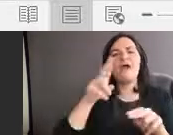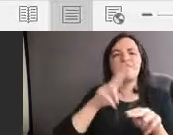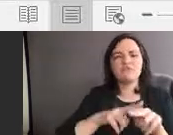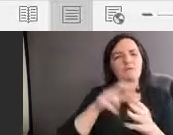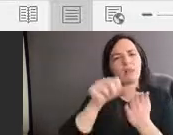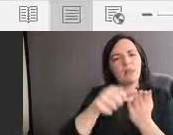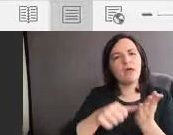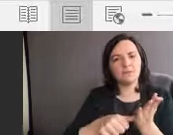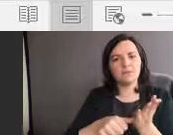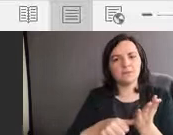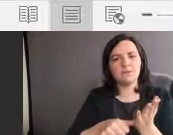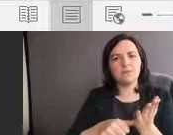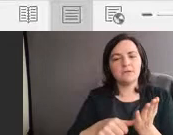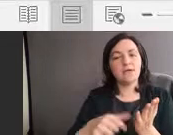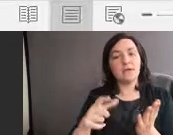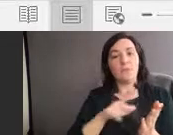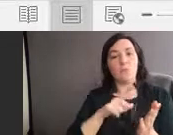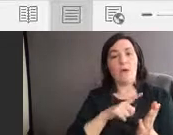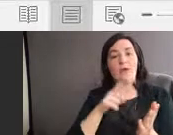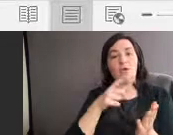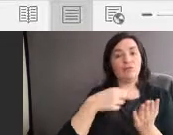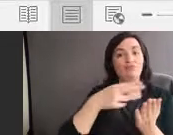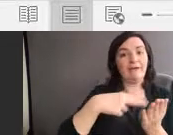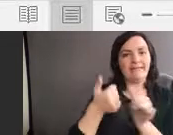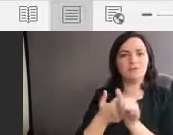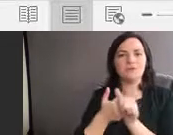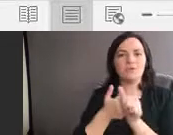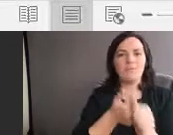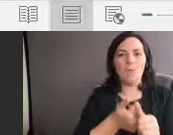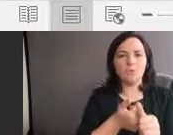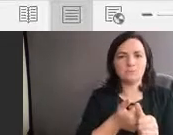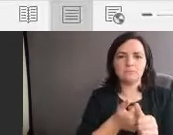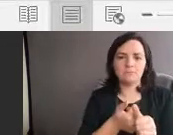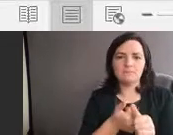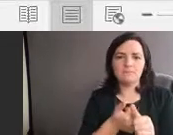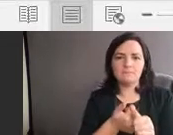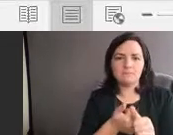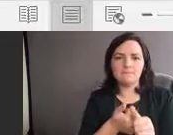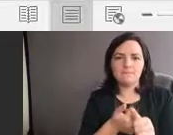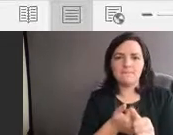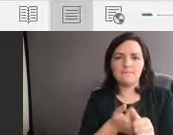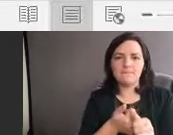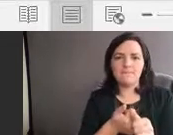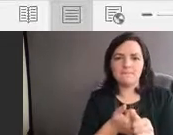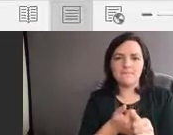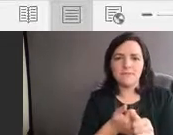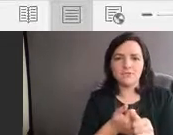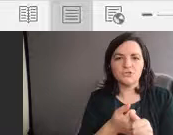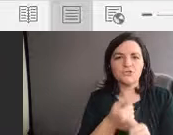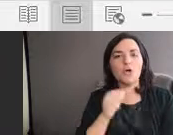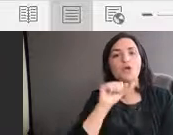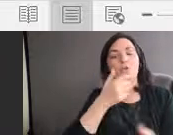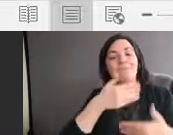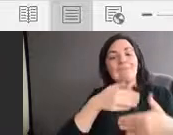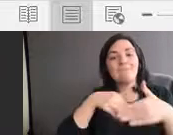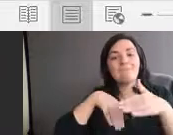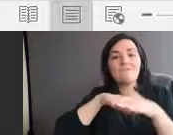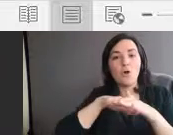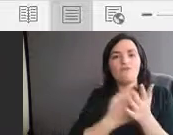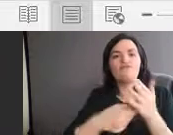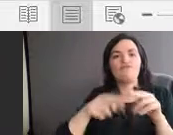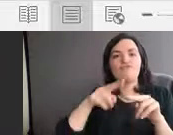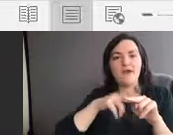can use to support your reading for this module. So what you're going to do here is you're going to put the reference, the full reference